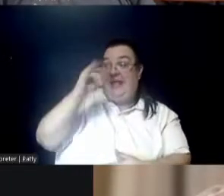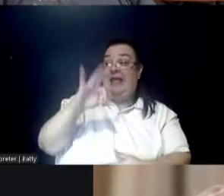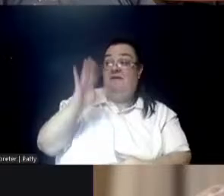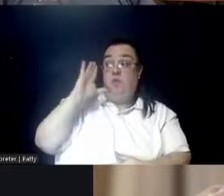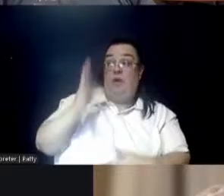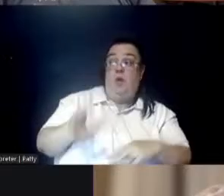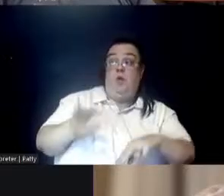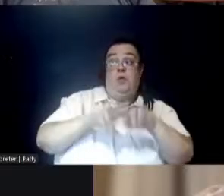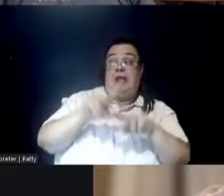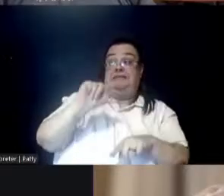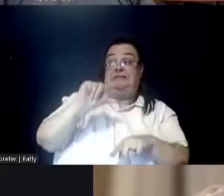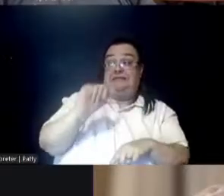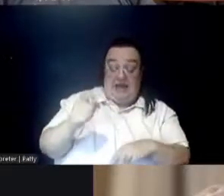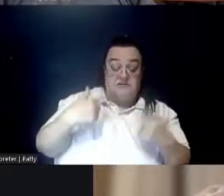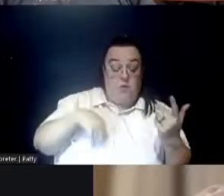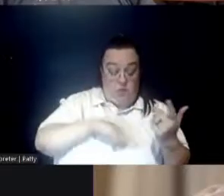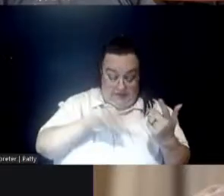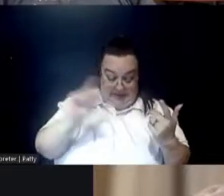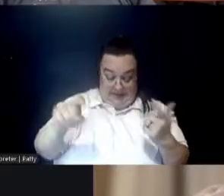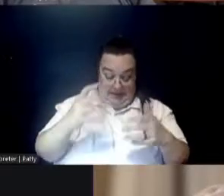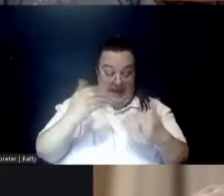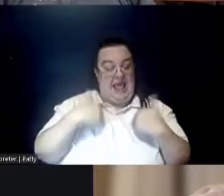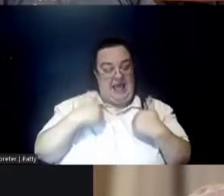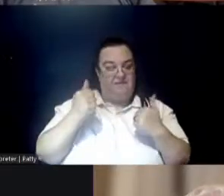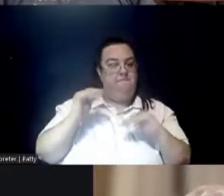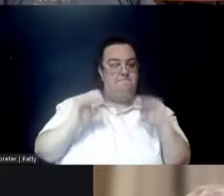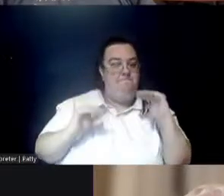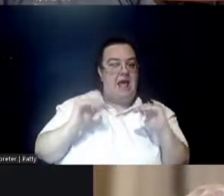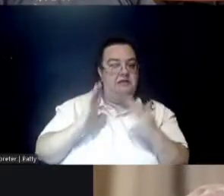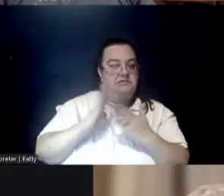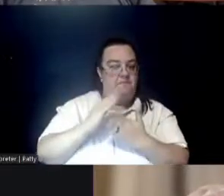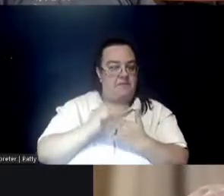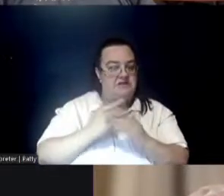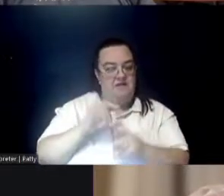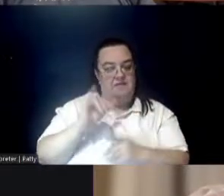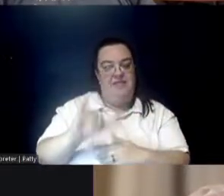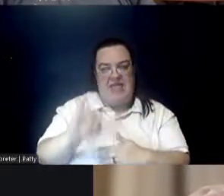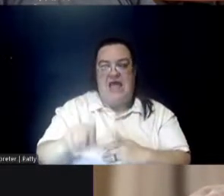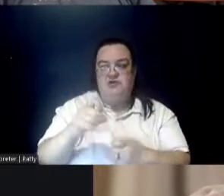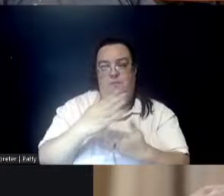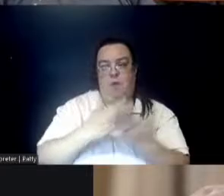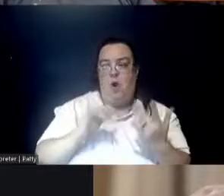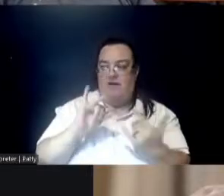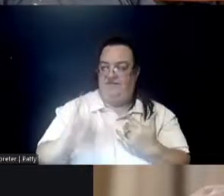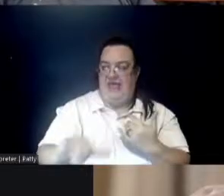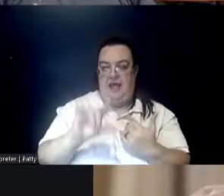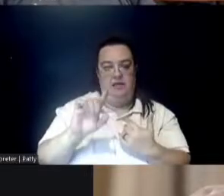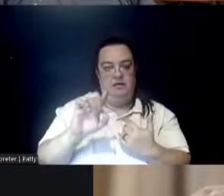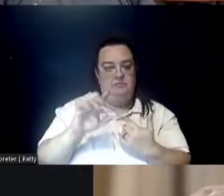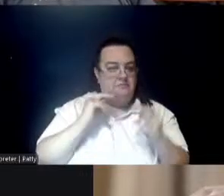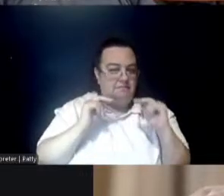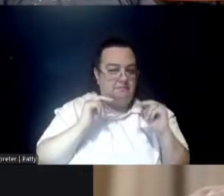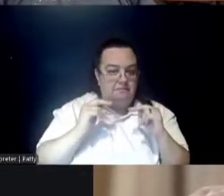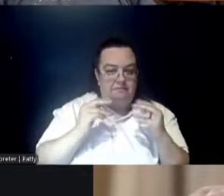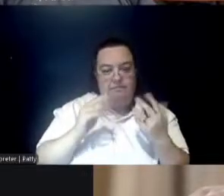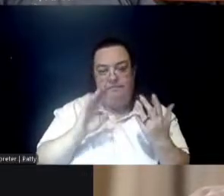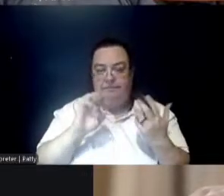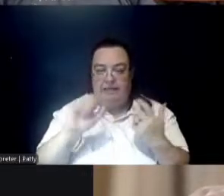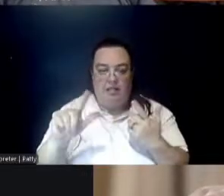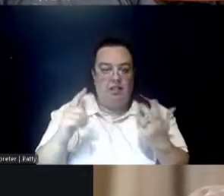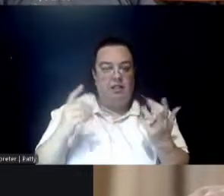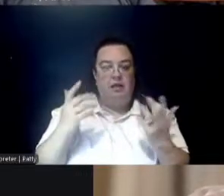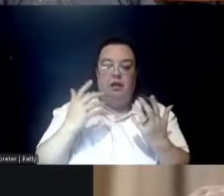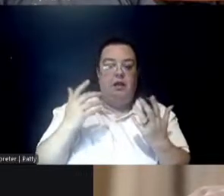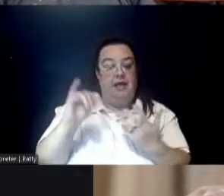taxes, we ought to get a balanced budget out of it. Like that ought to be part of the bargain. And so that may be a